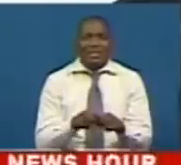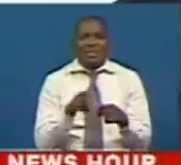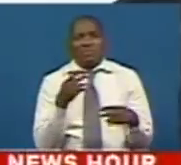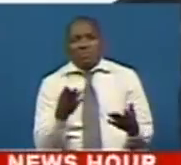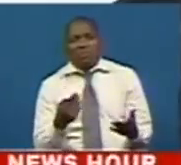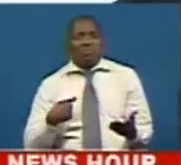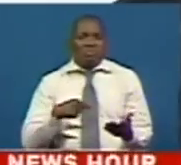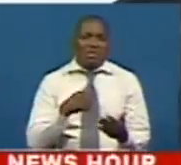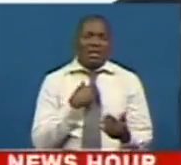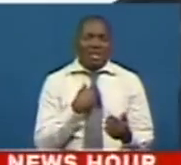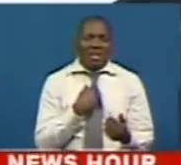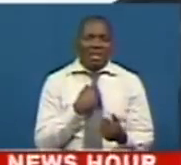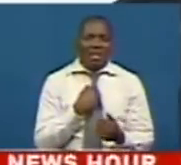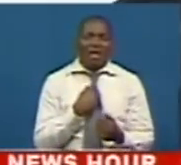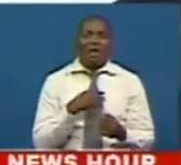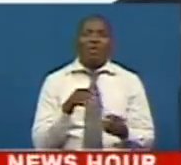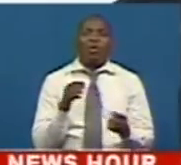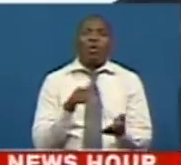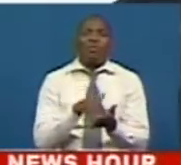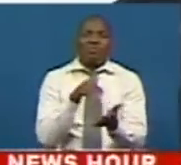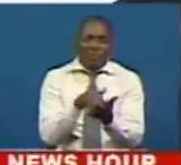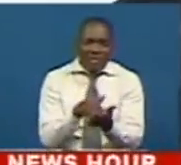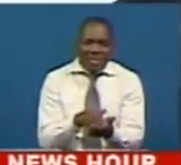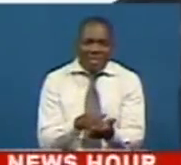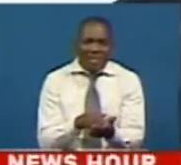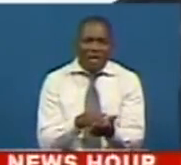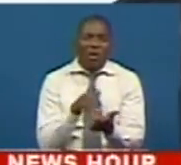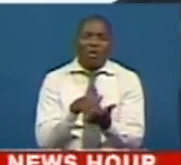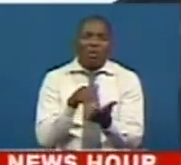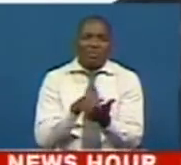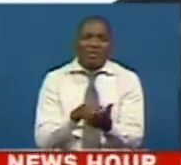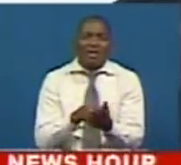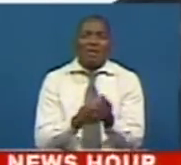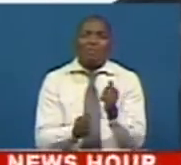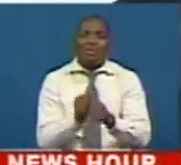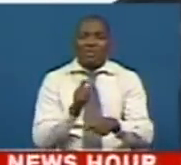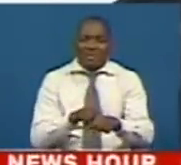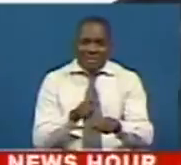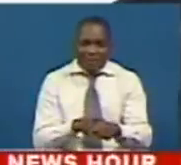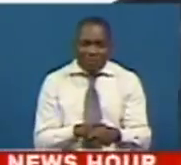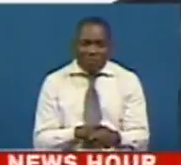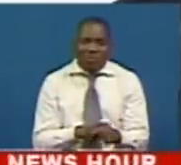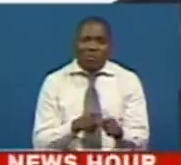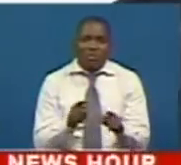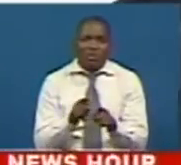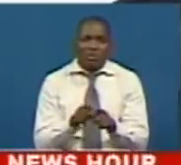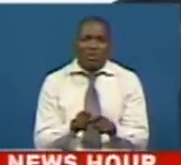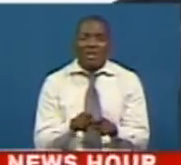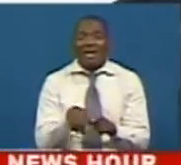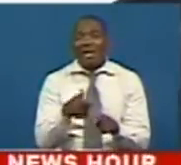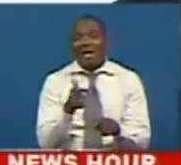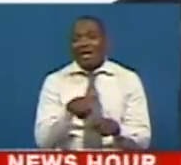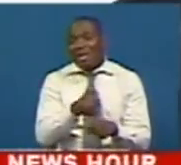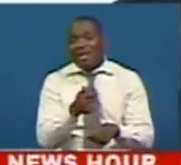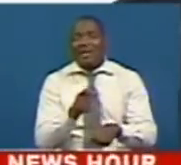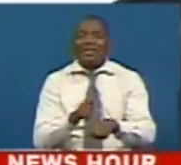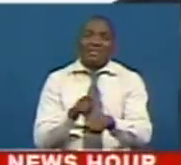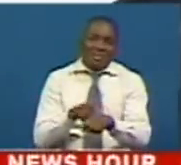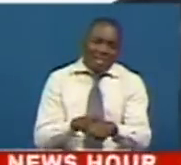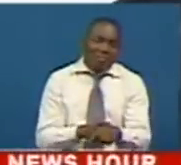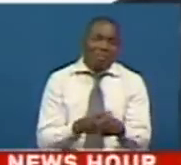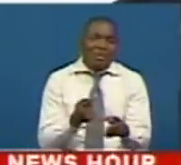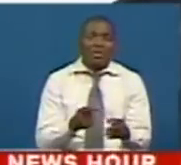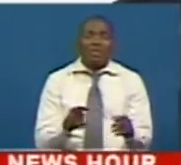been very useful at peak periods, as well as anytime there has been